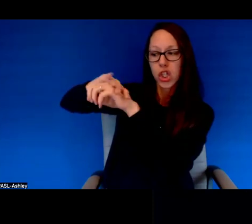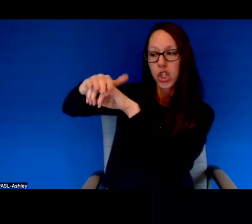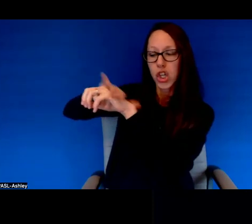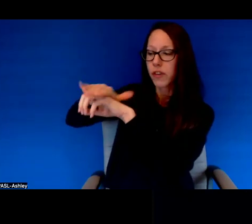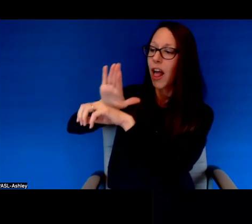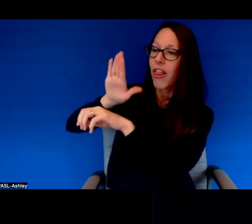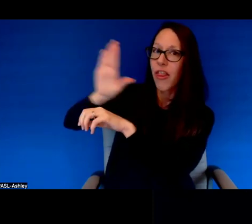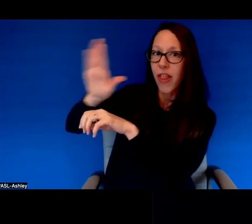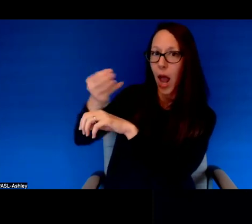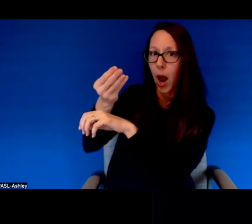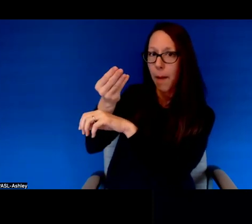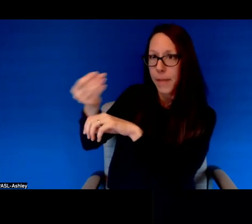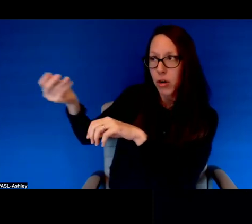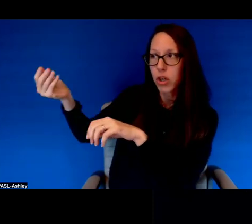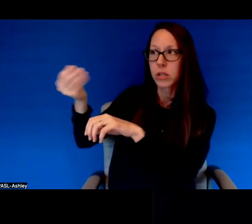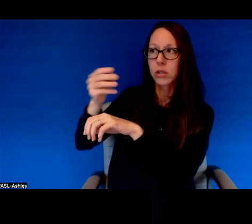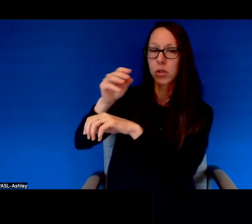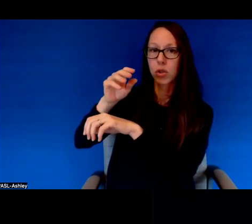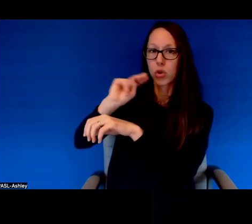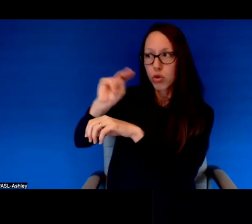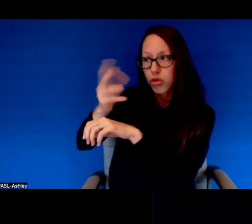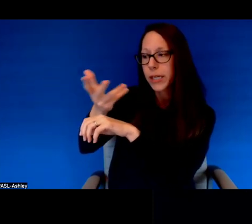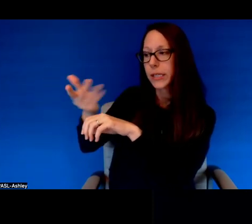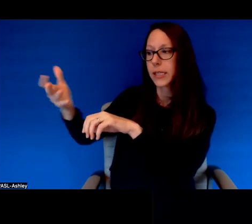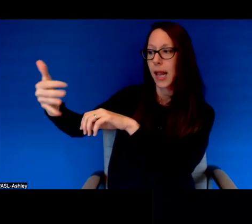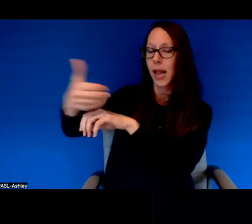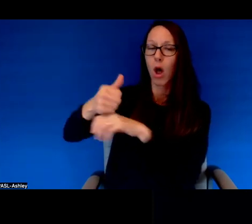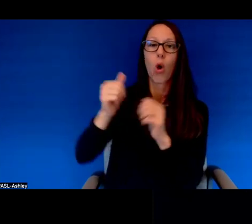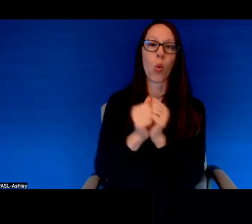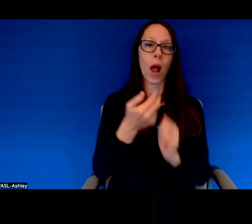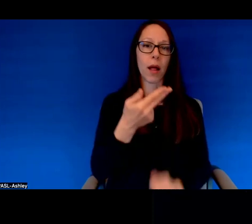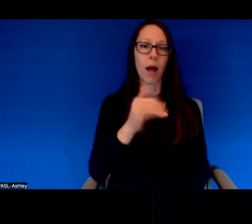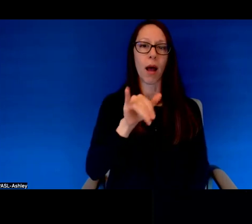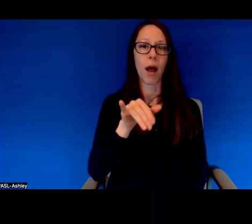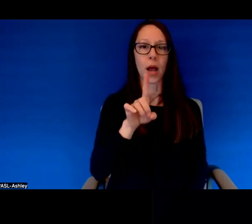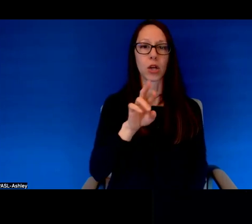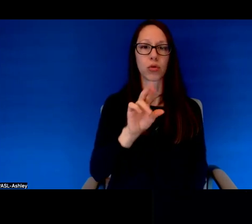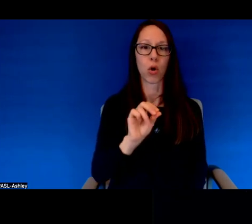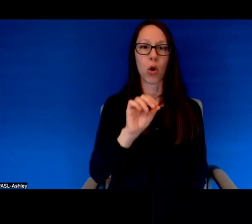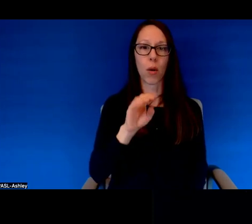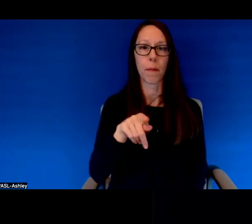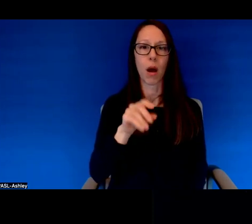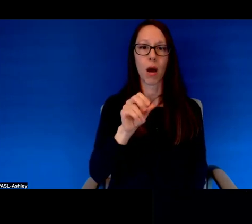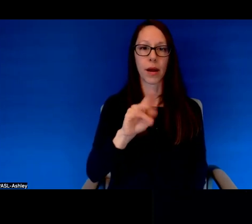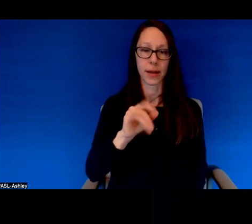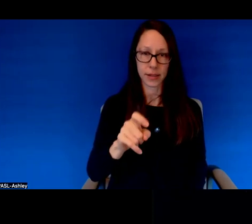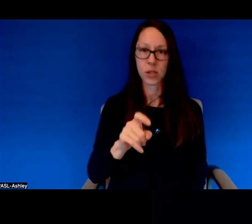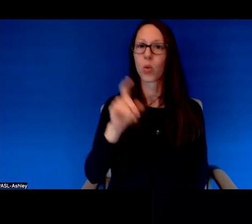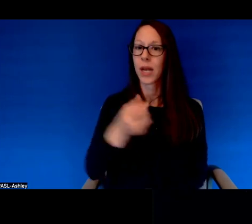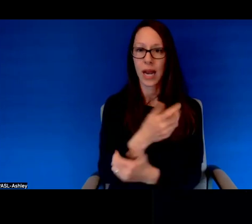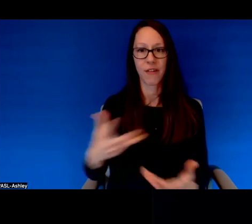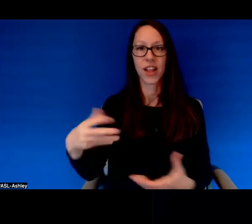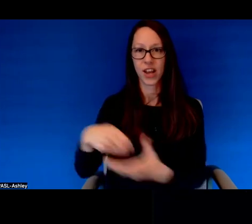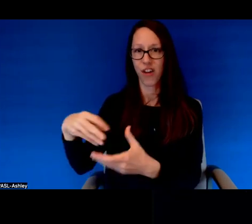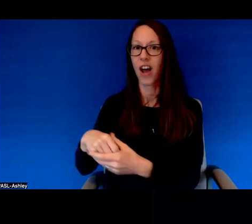those nutrients as well, in conjunction with using hydroponics. We really need all hands and all methods on deck here. Yeah, for